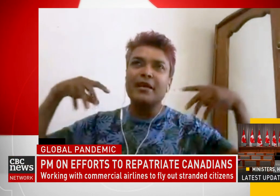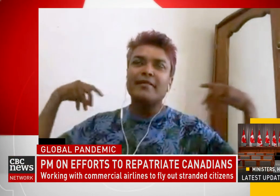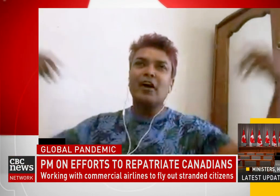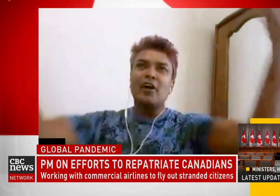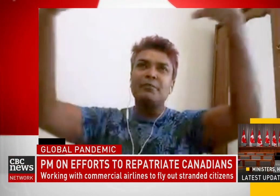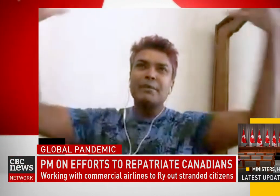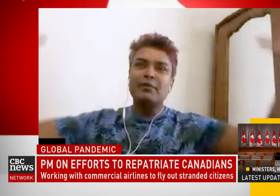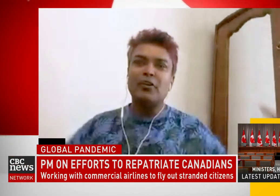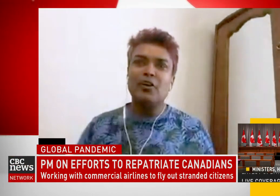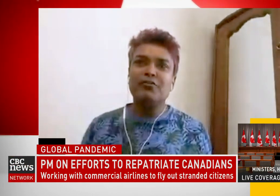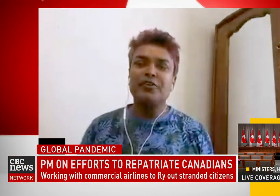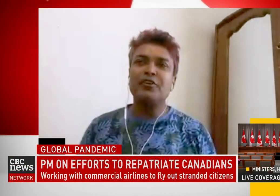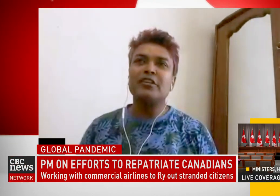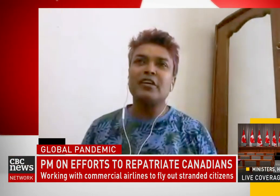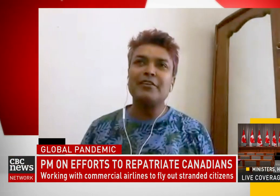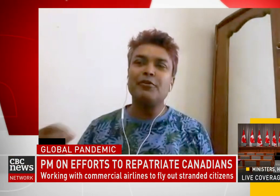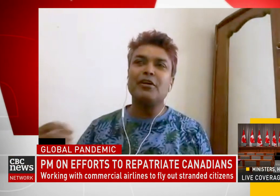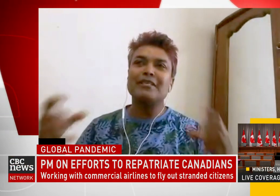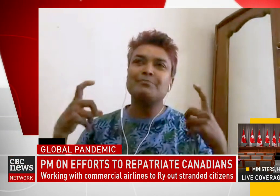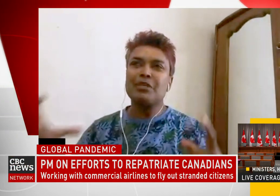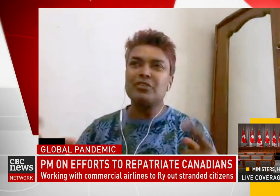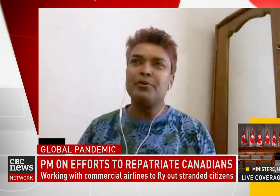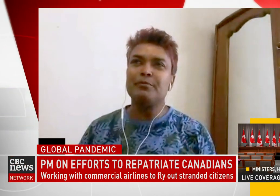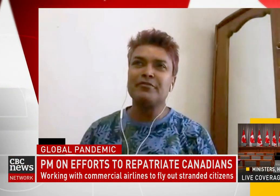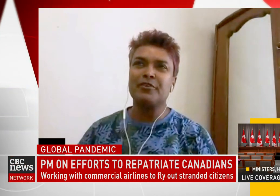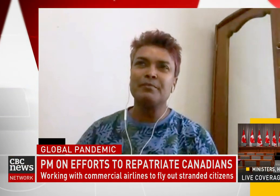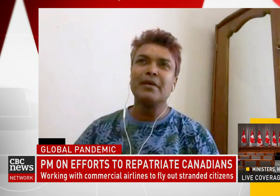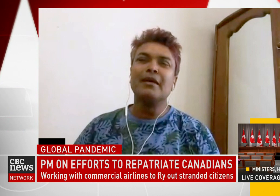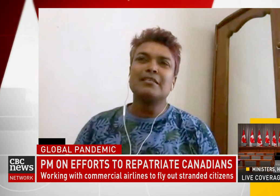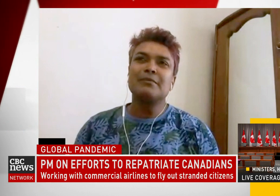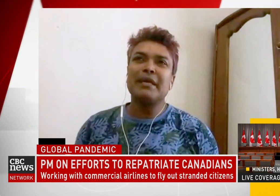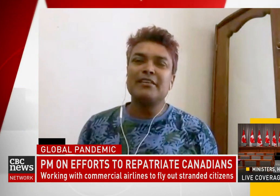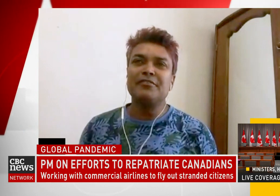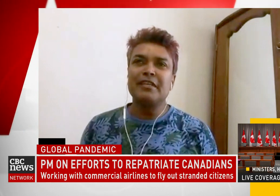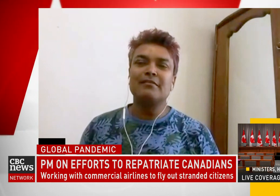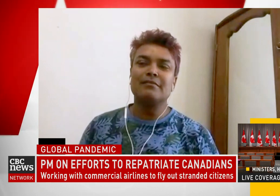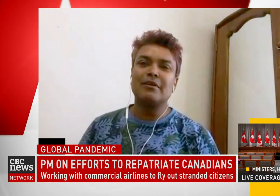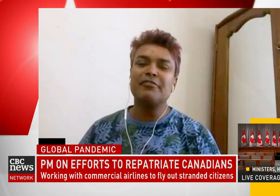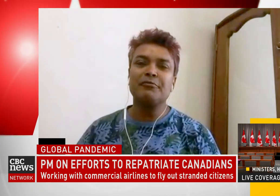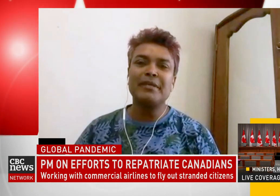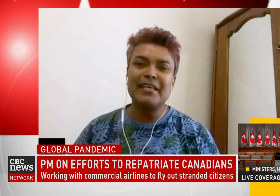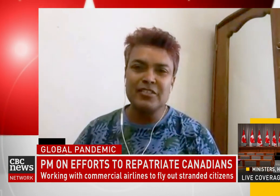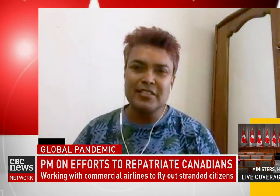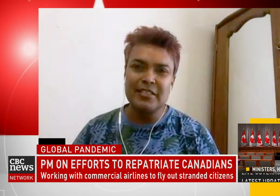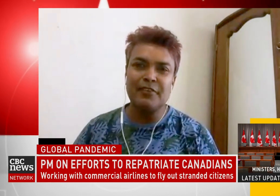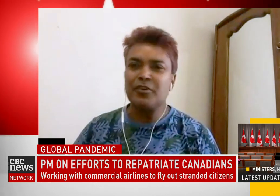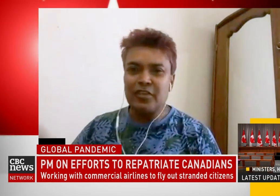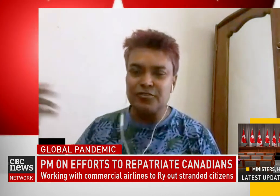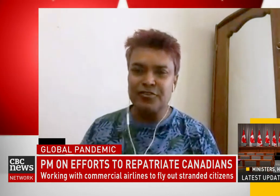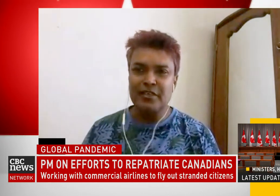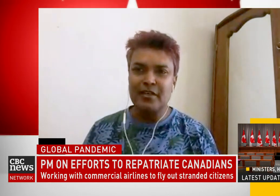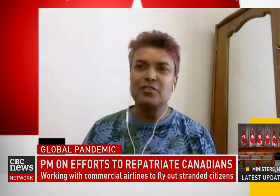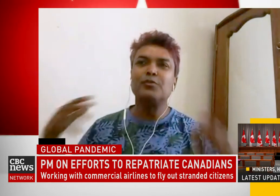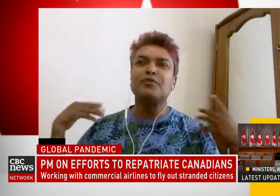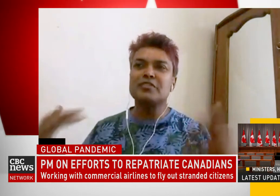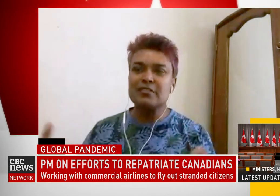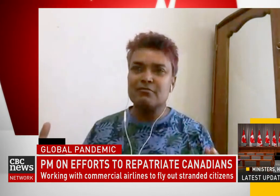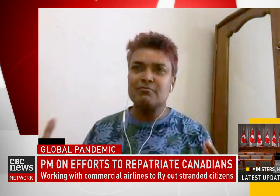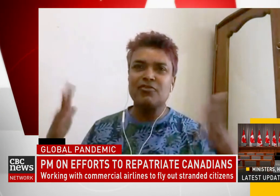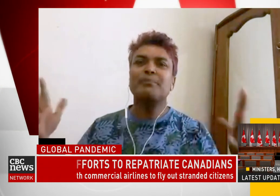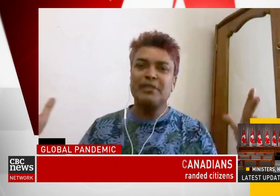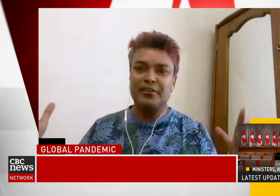because the army men were all over, and you could not leave without a special permit from some kind of a government agency of your country. So